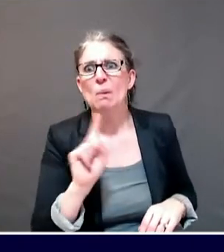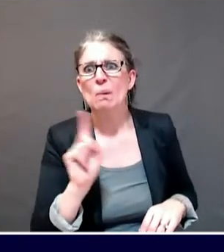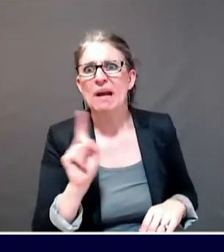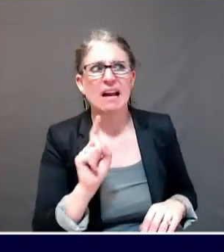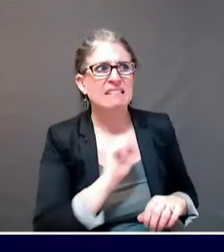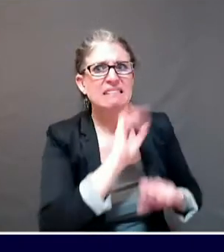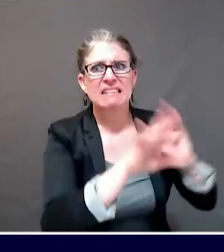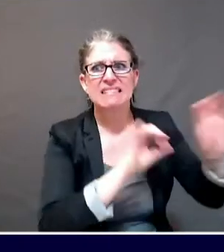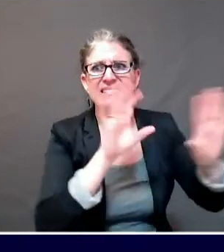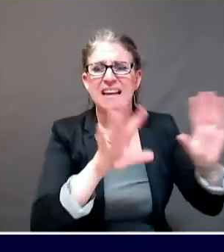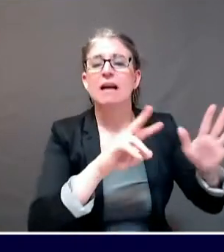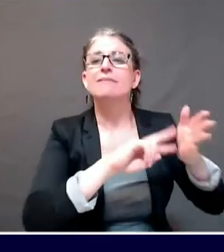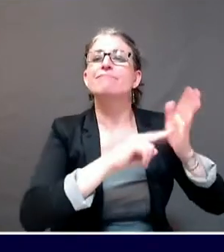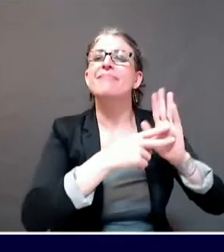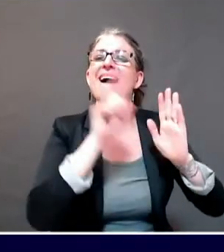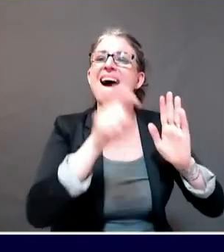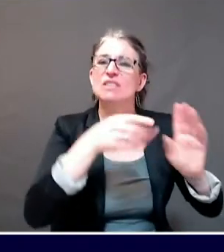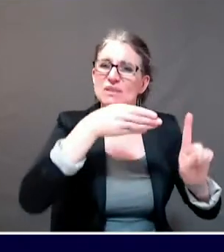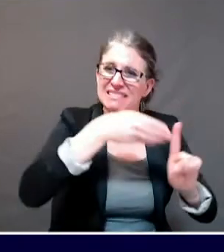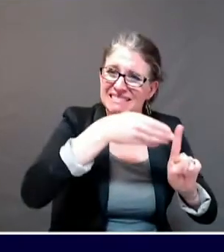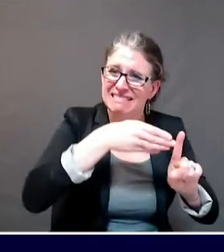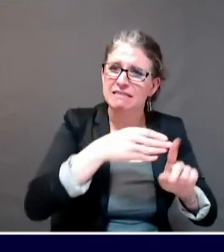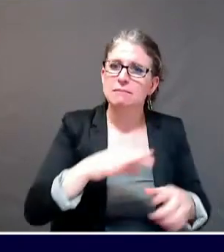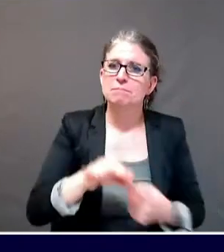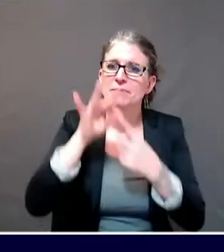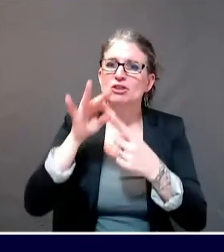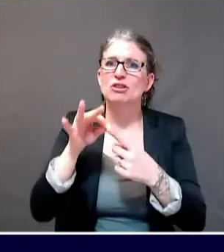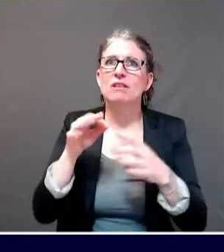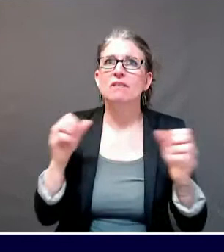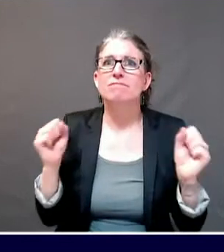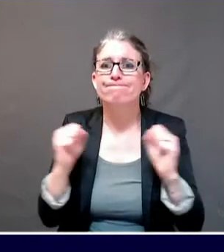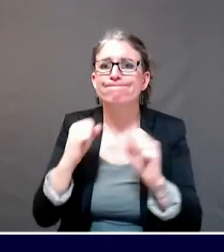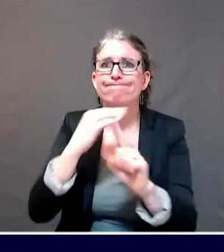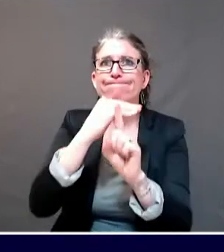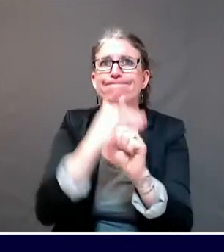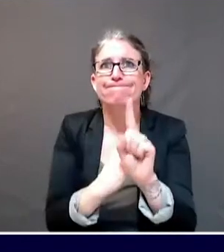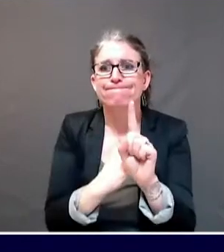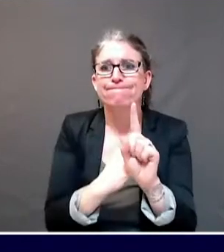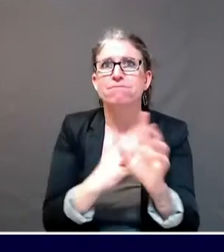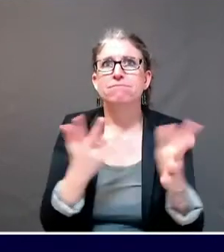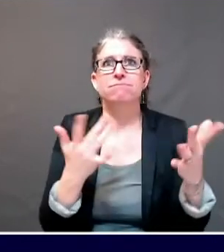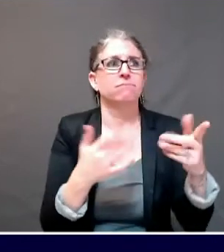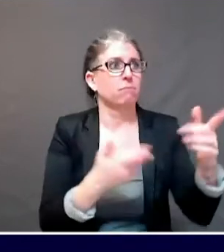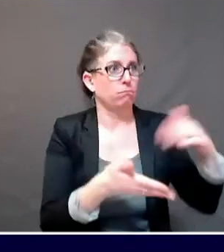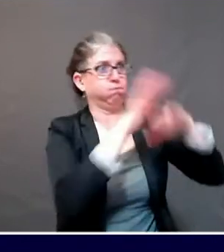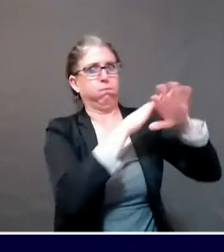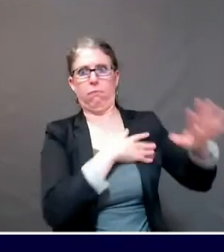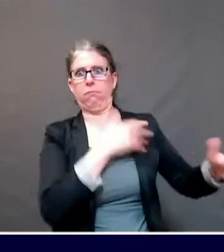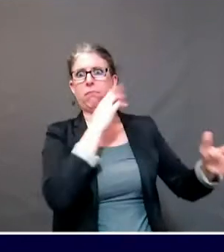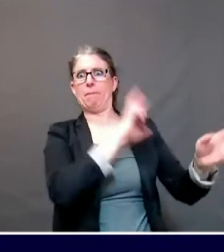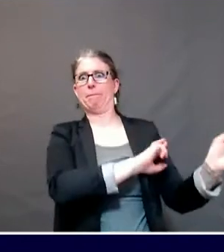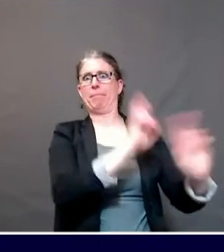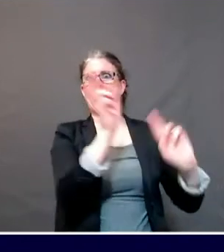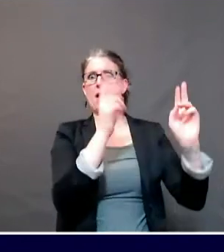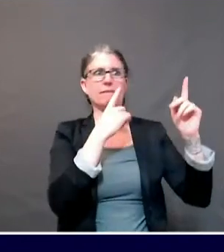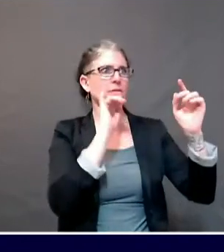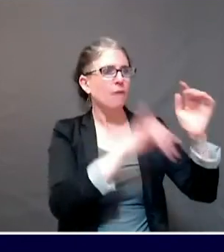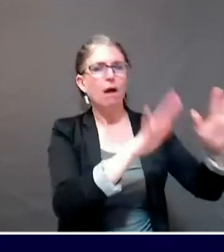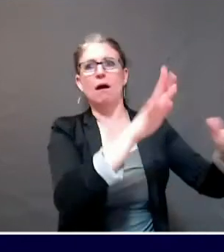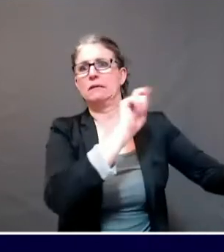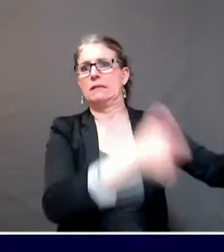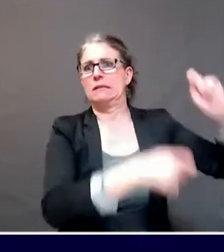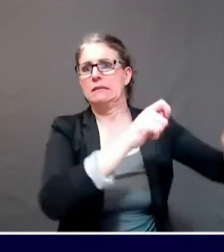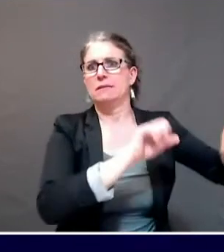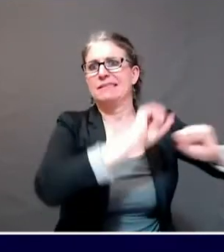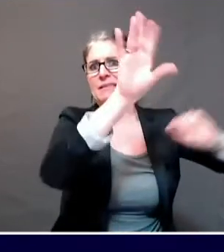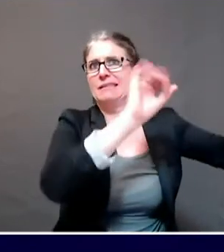i.e. hospitals. Whereas the Moderna vaccine, which we had been hoping for, could have gone to more rural areas. As a result